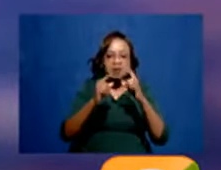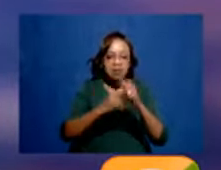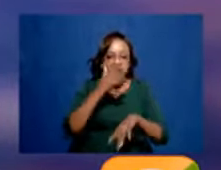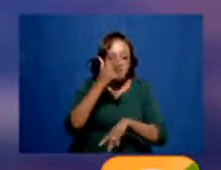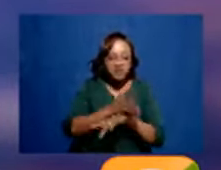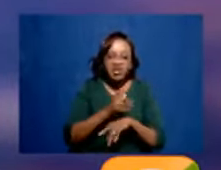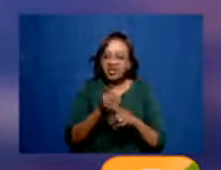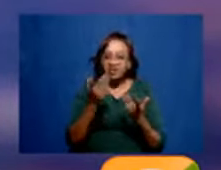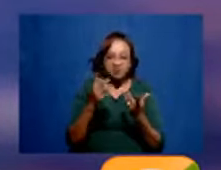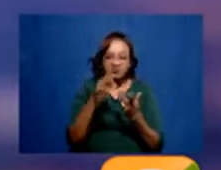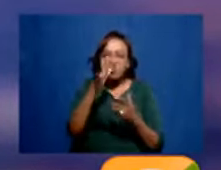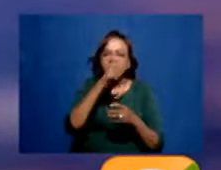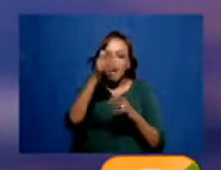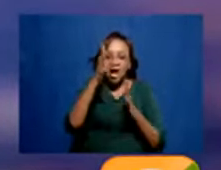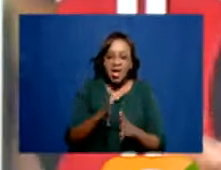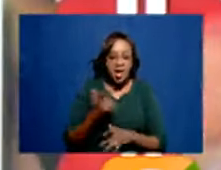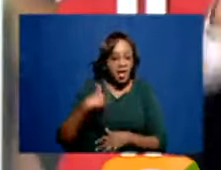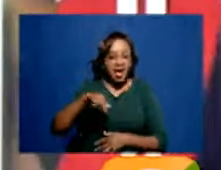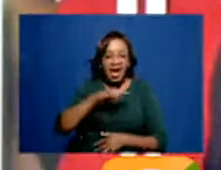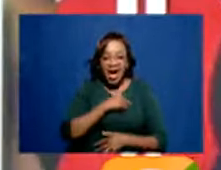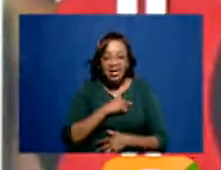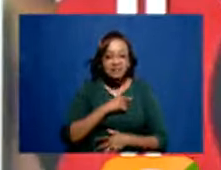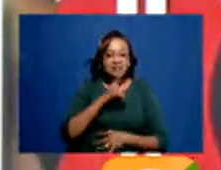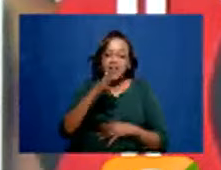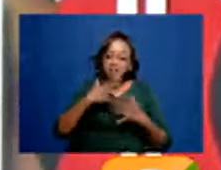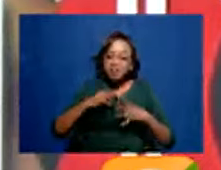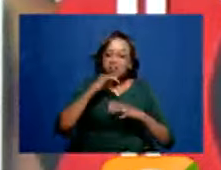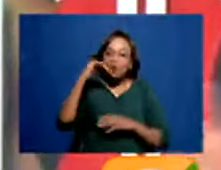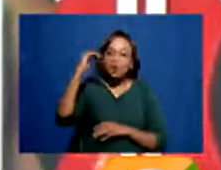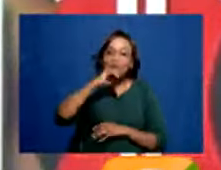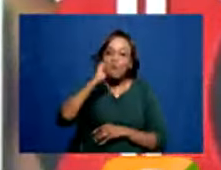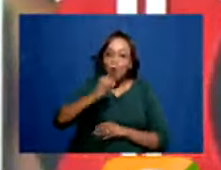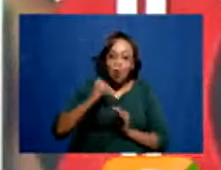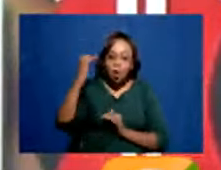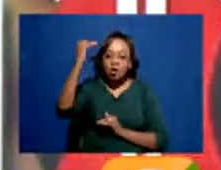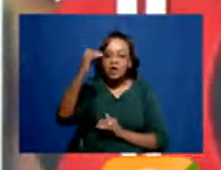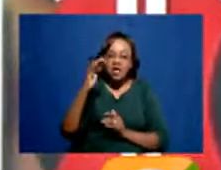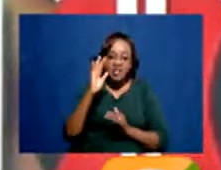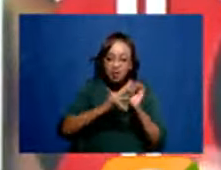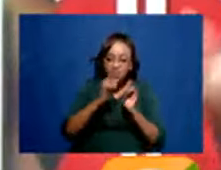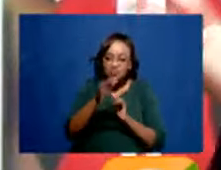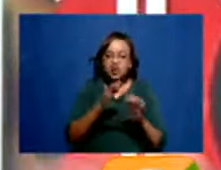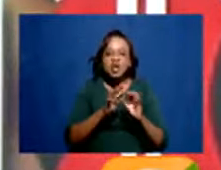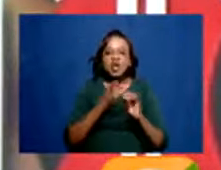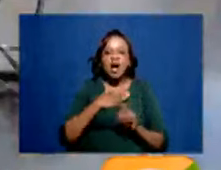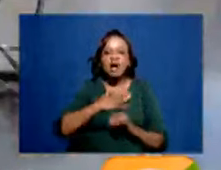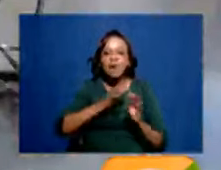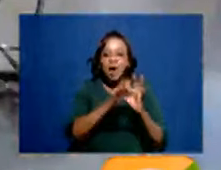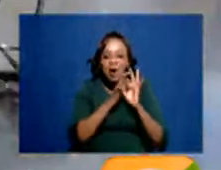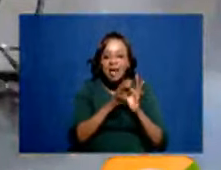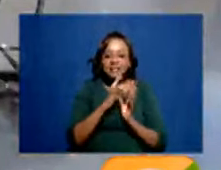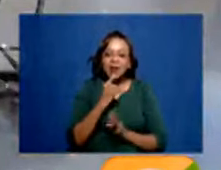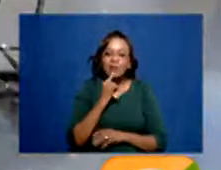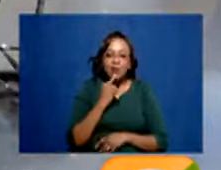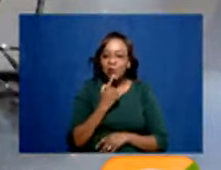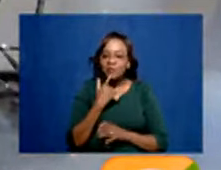You don't talk to elders or people. We are not here under Pokomo customary law. We are not here under Pokomo customary law.